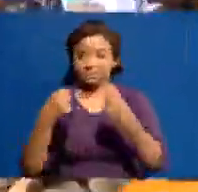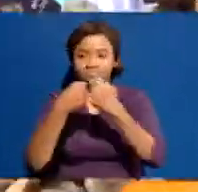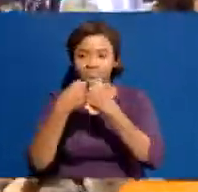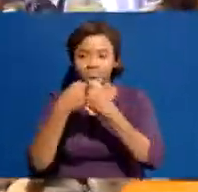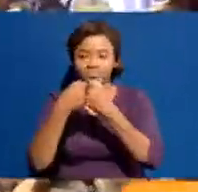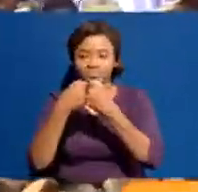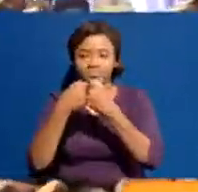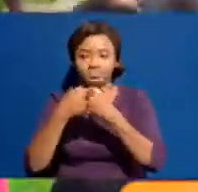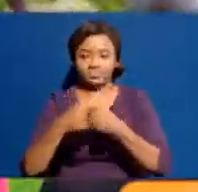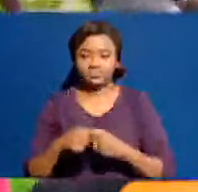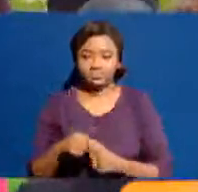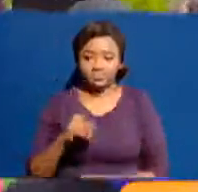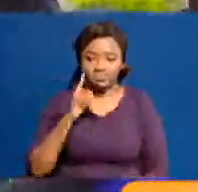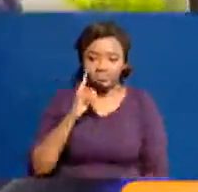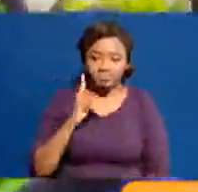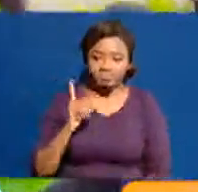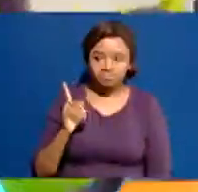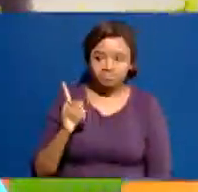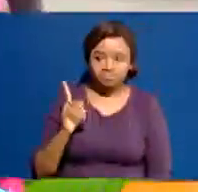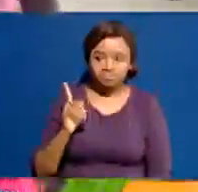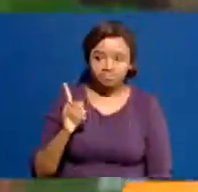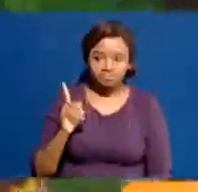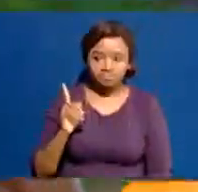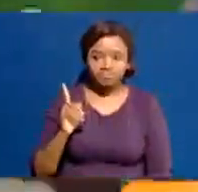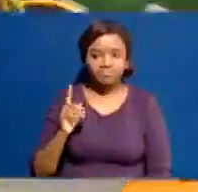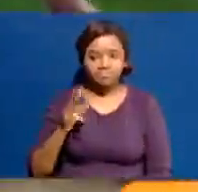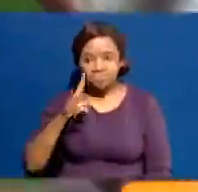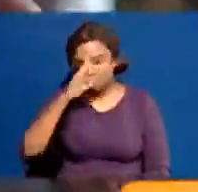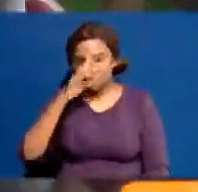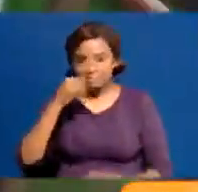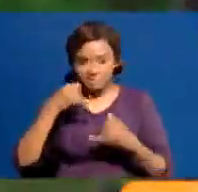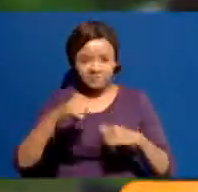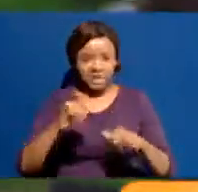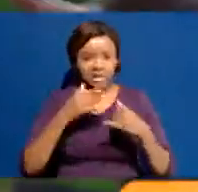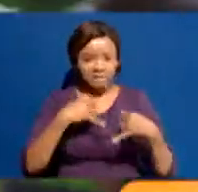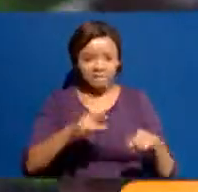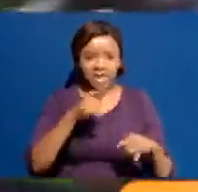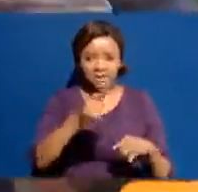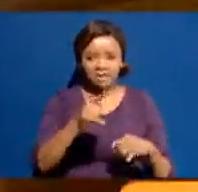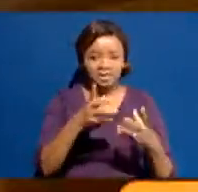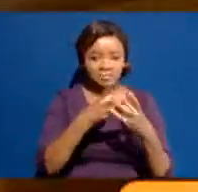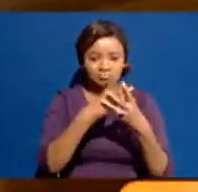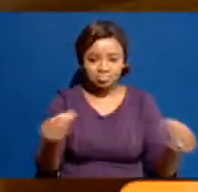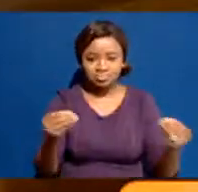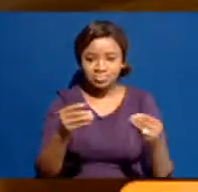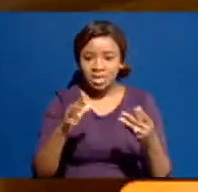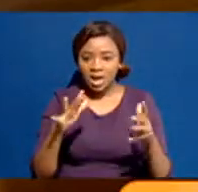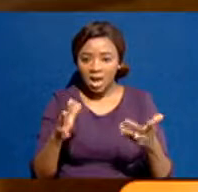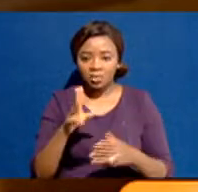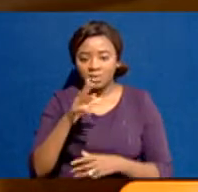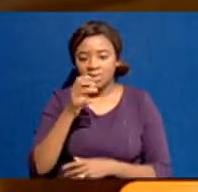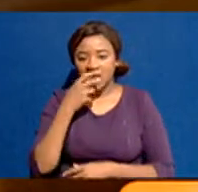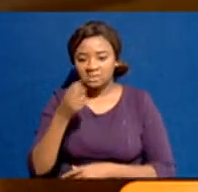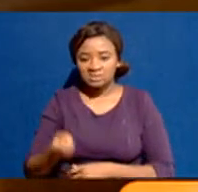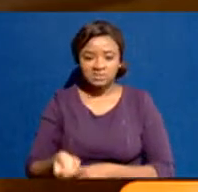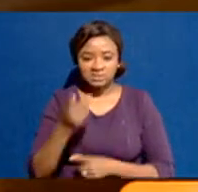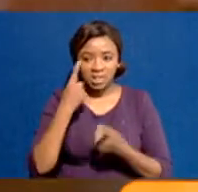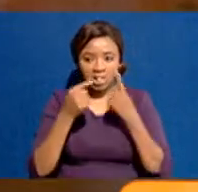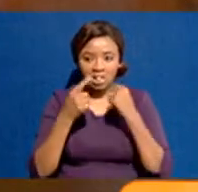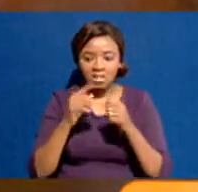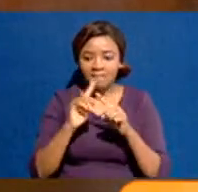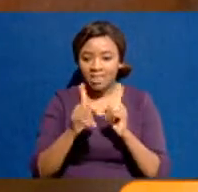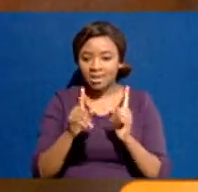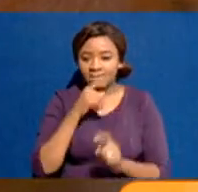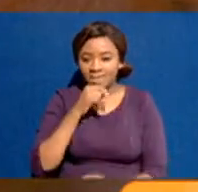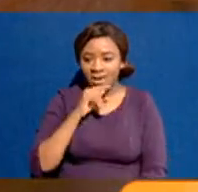police officers with stones, despite attempts by the police to disperse them using tear gas. Pius Oguna, a boda boda operator,